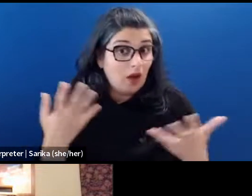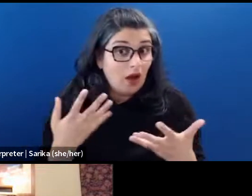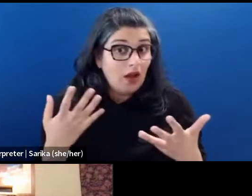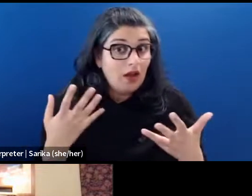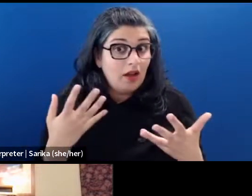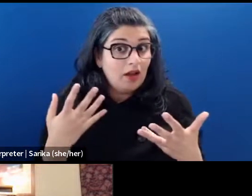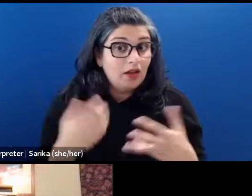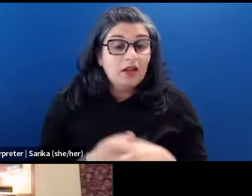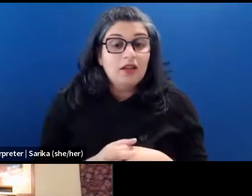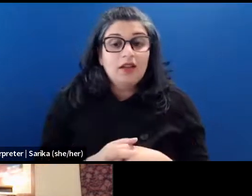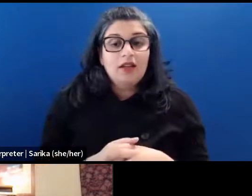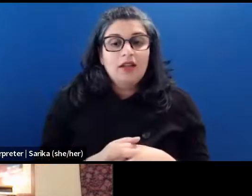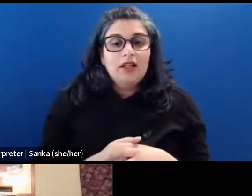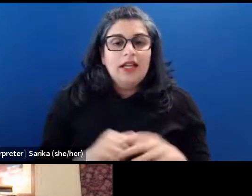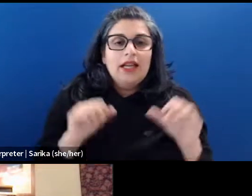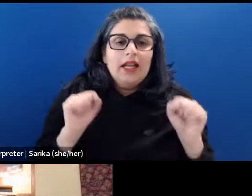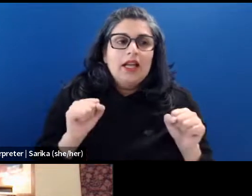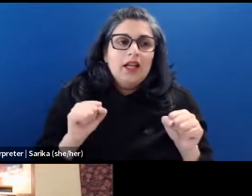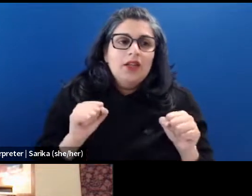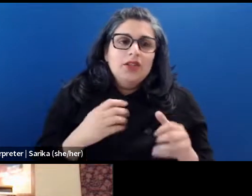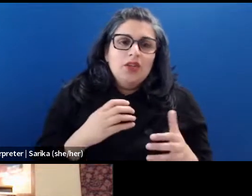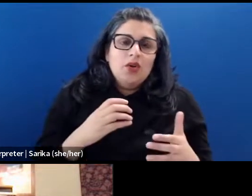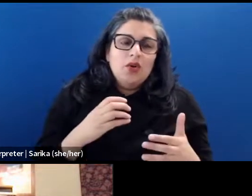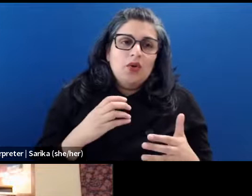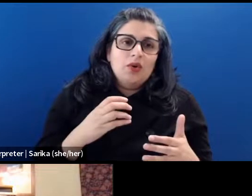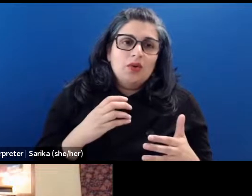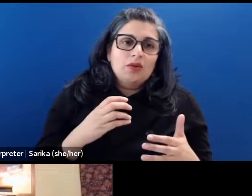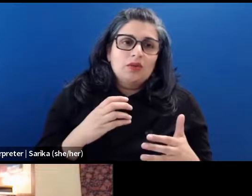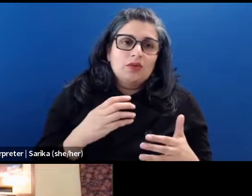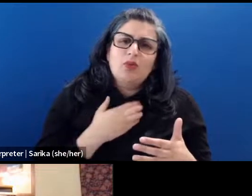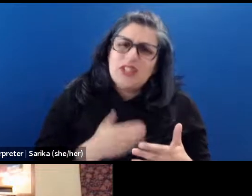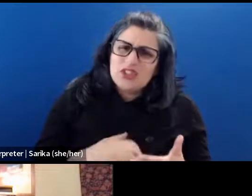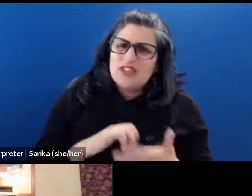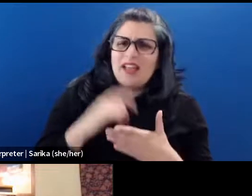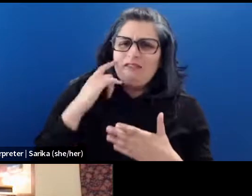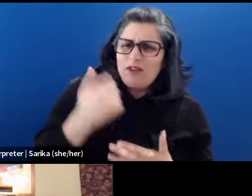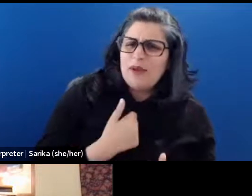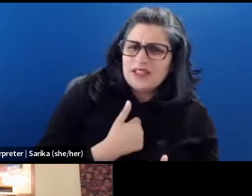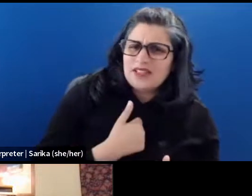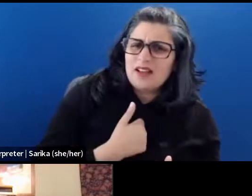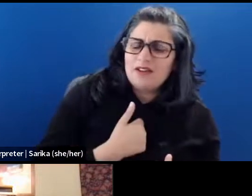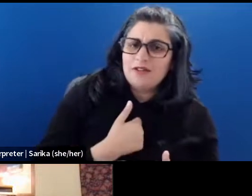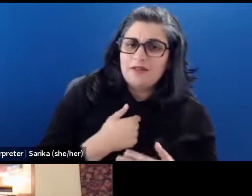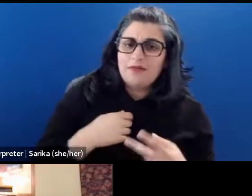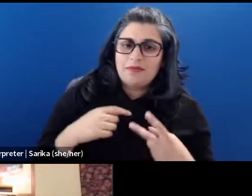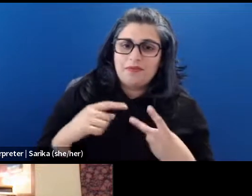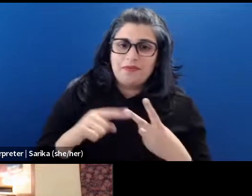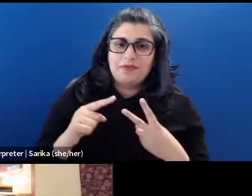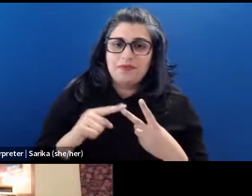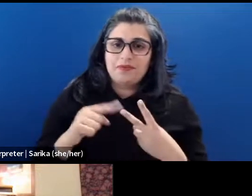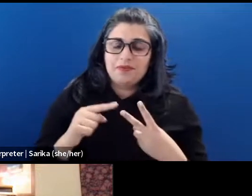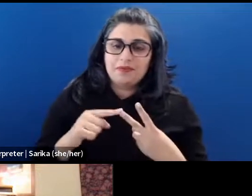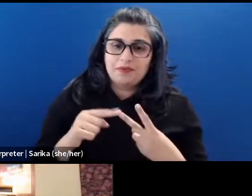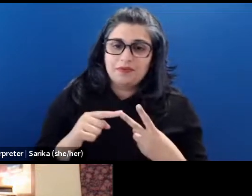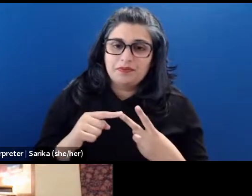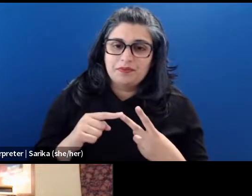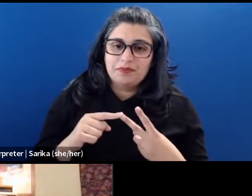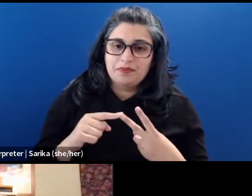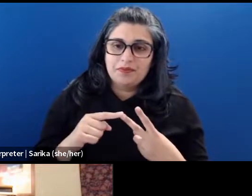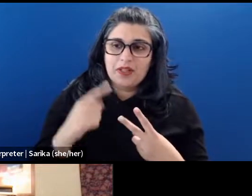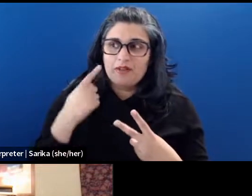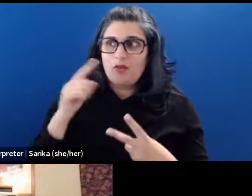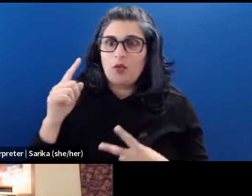to wish that for myself. And then the second phrase is towards a